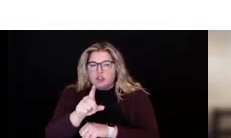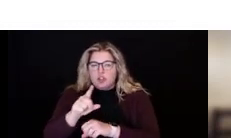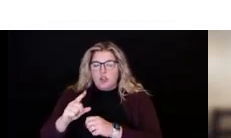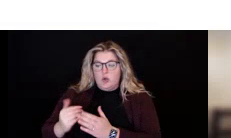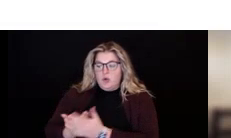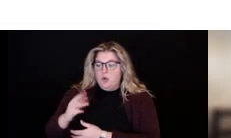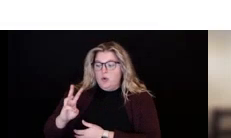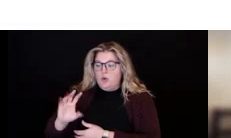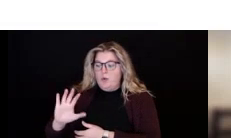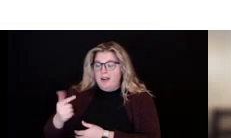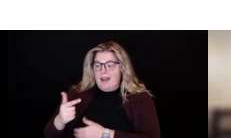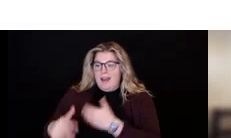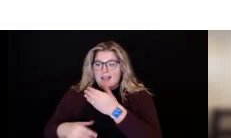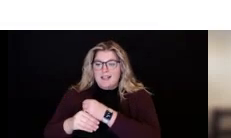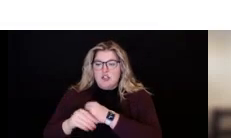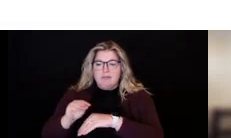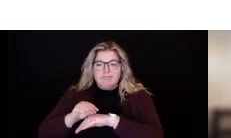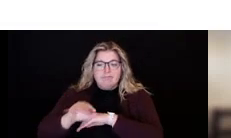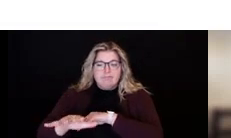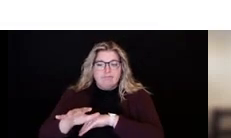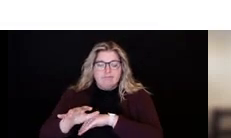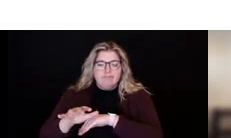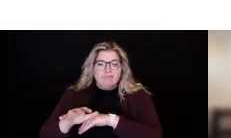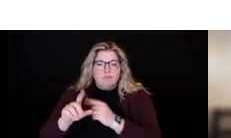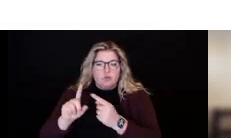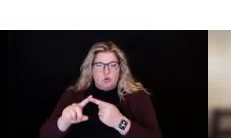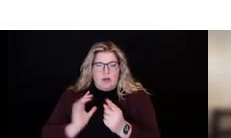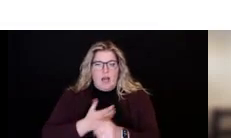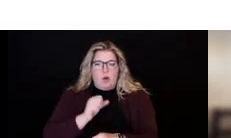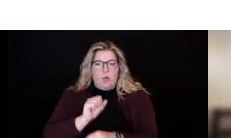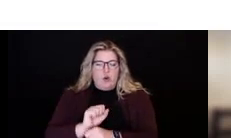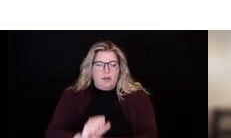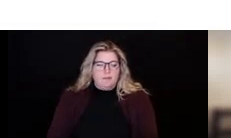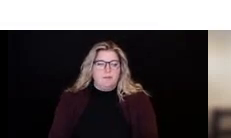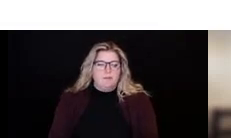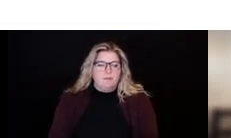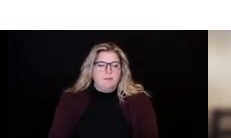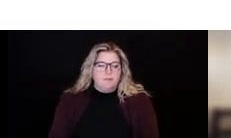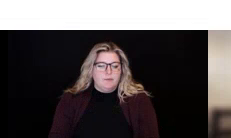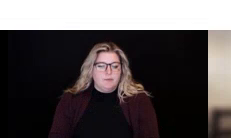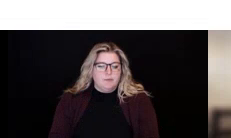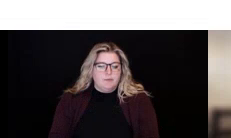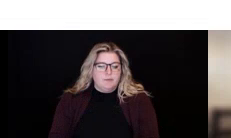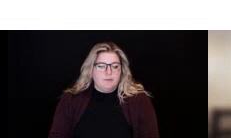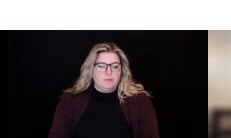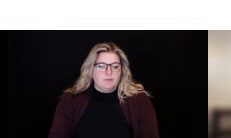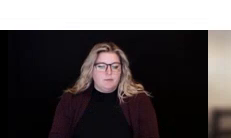new additions to the WCAG body of contents to the work that we are producing.